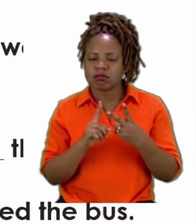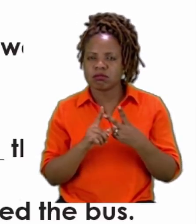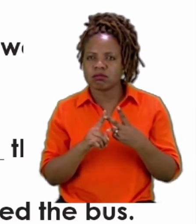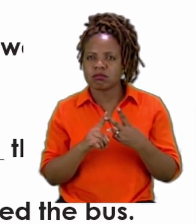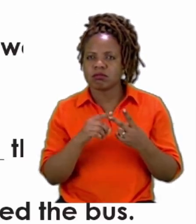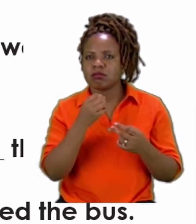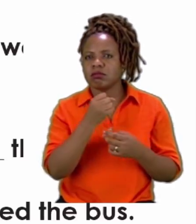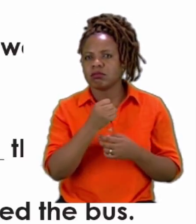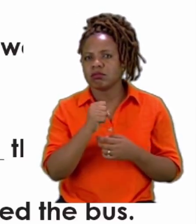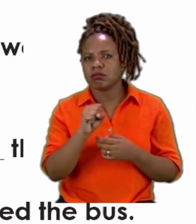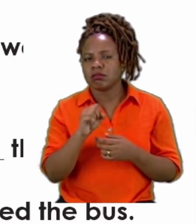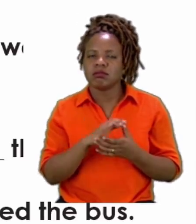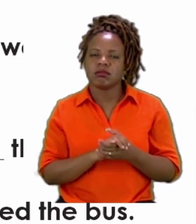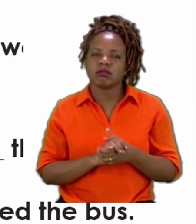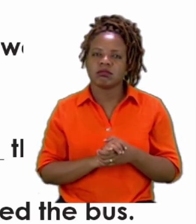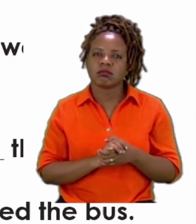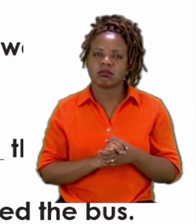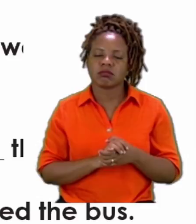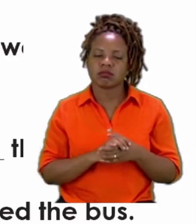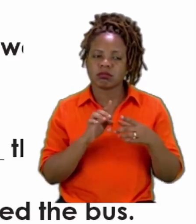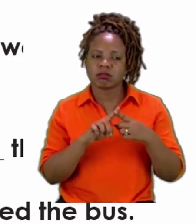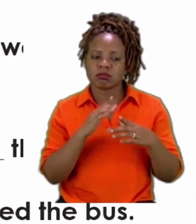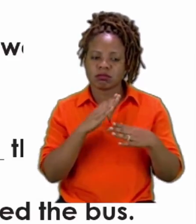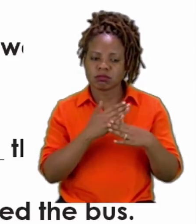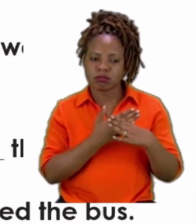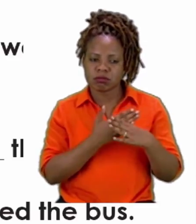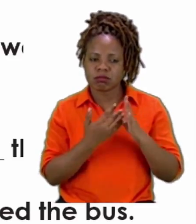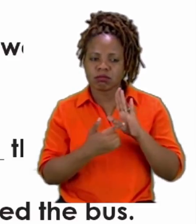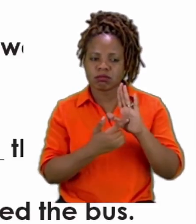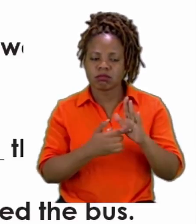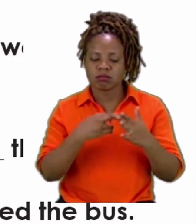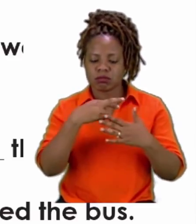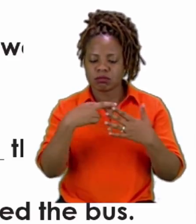reason or so for a result.